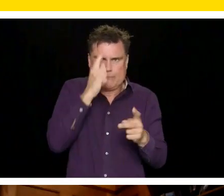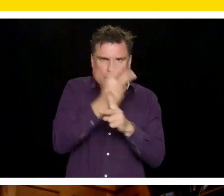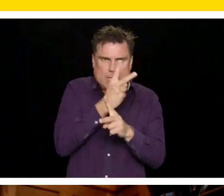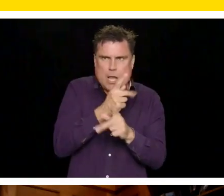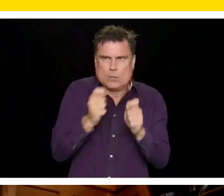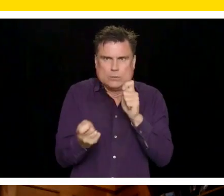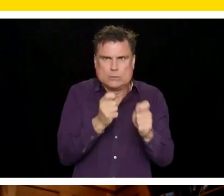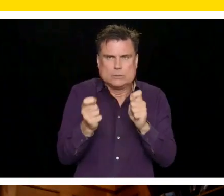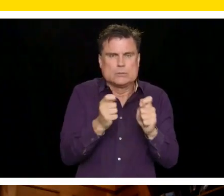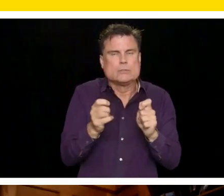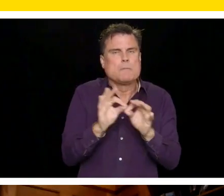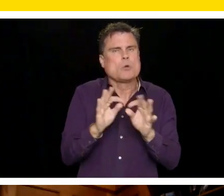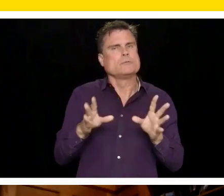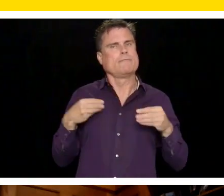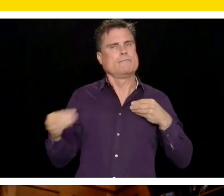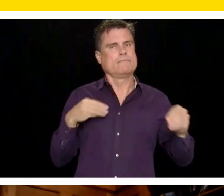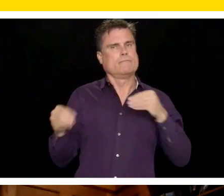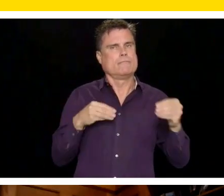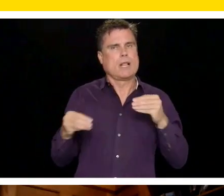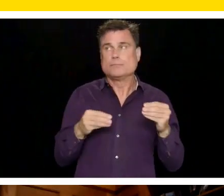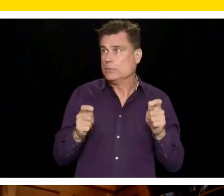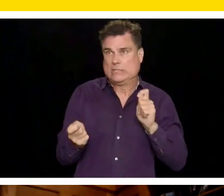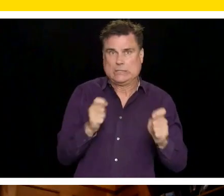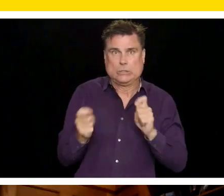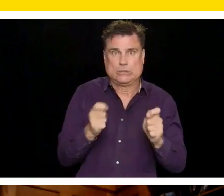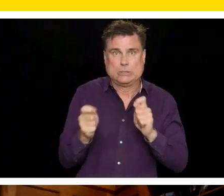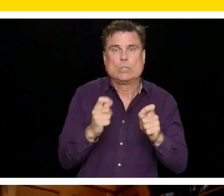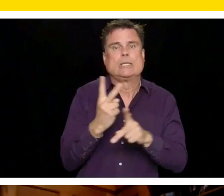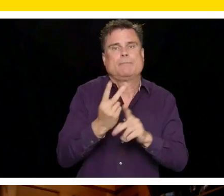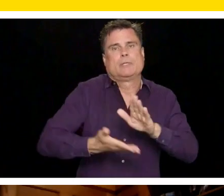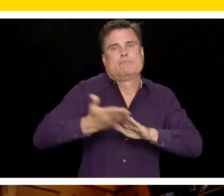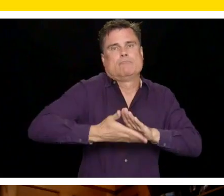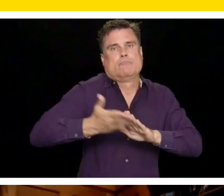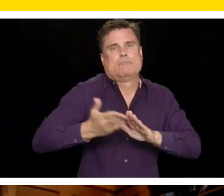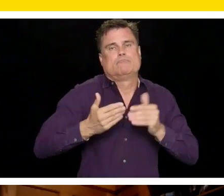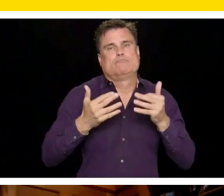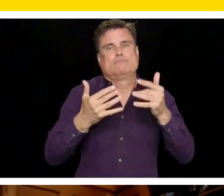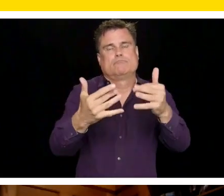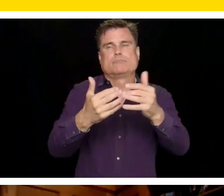you, Minister Mangal. So my next question is for Tom Conway.